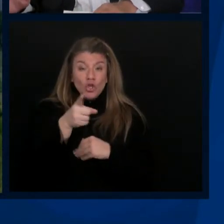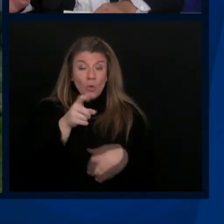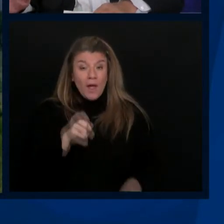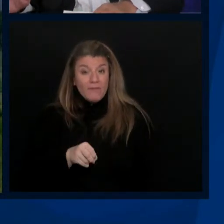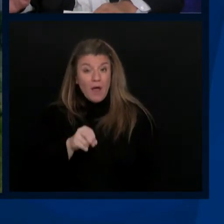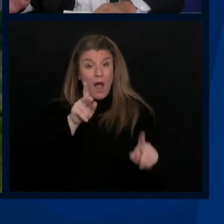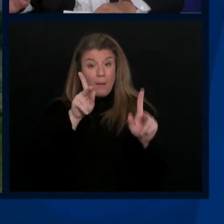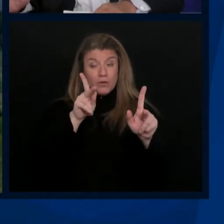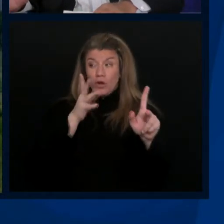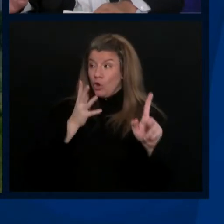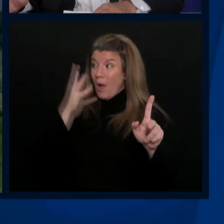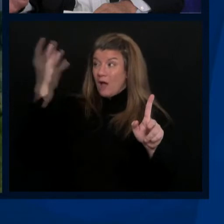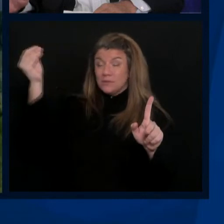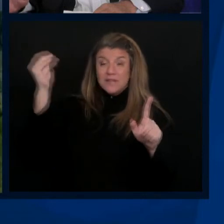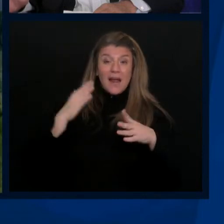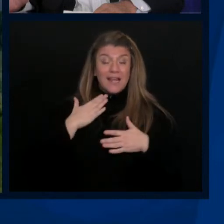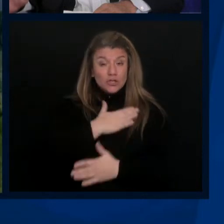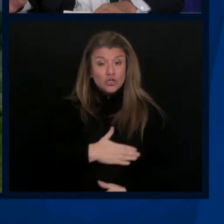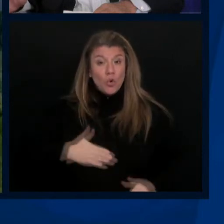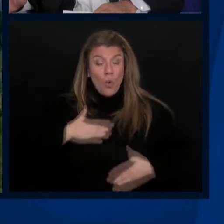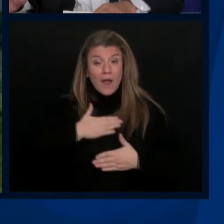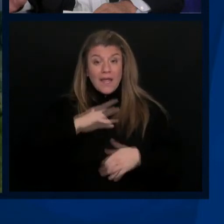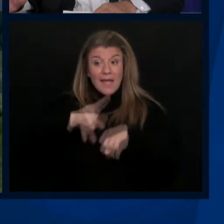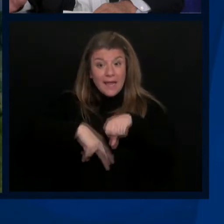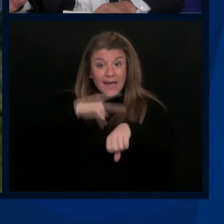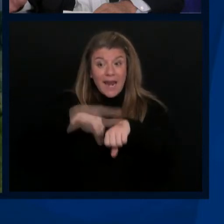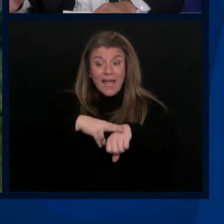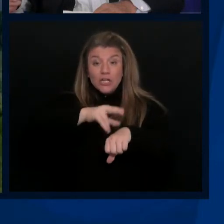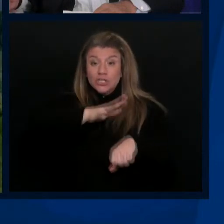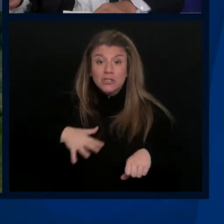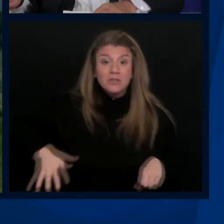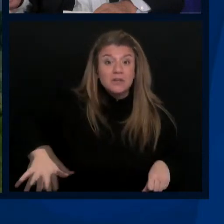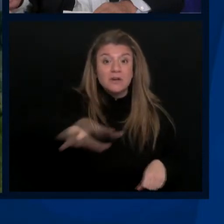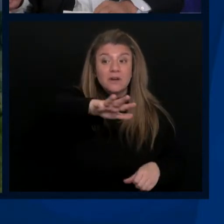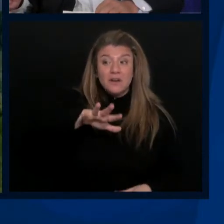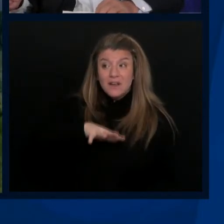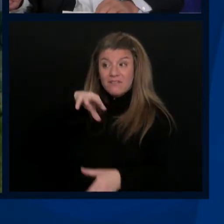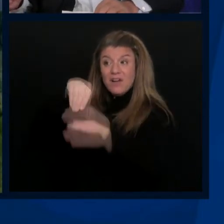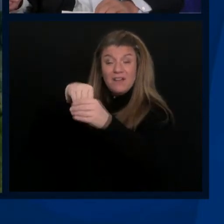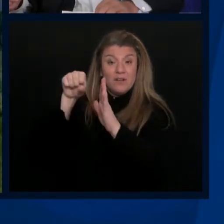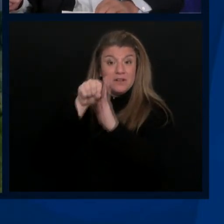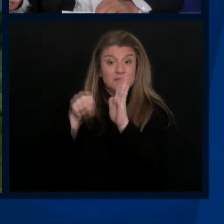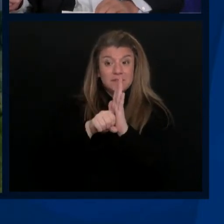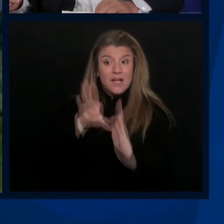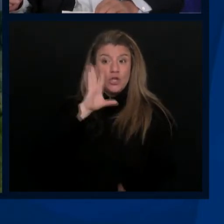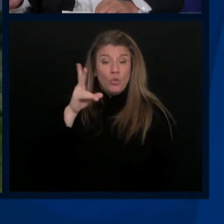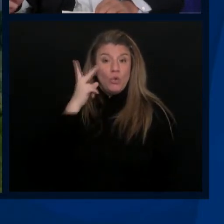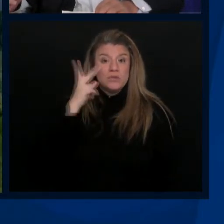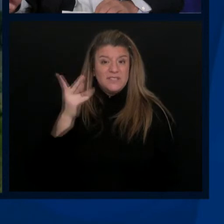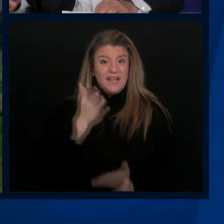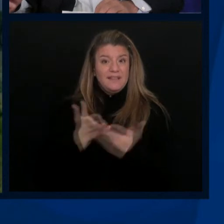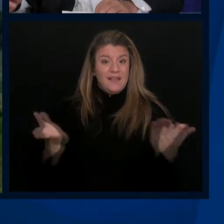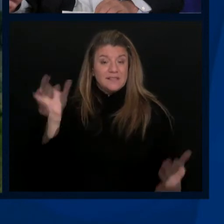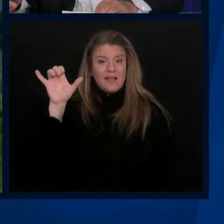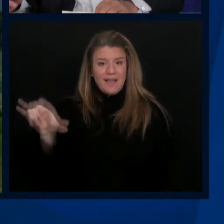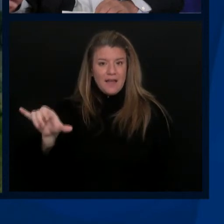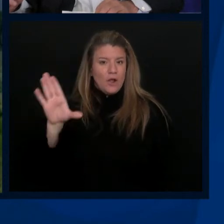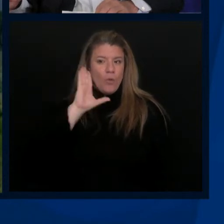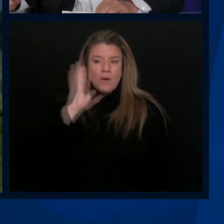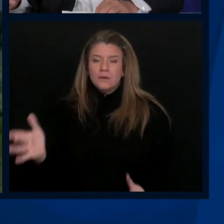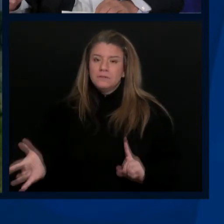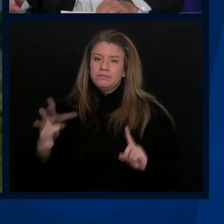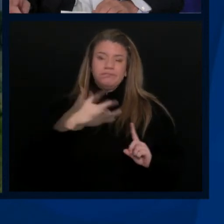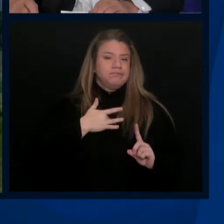get outside and enjoy nature and get in this incredible state, you'll see things like this. They'll touch your soul.